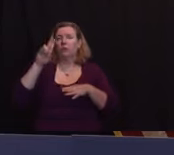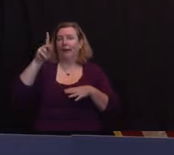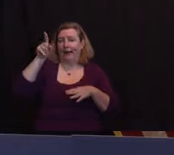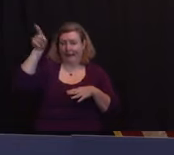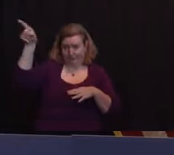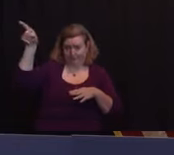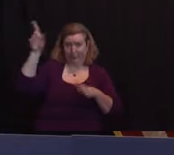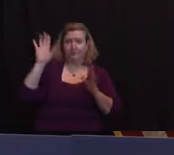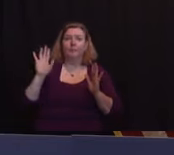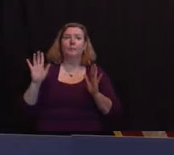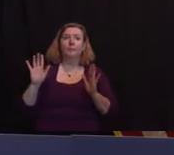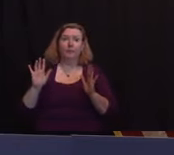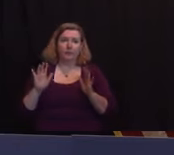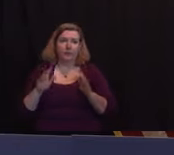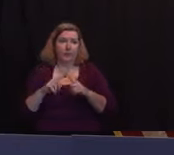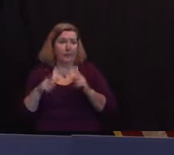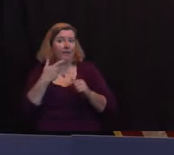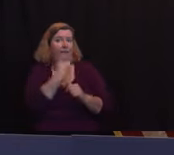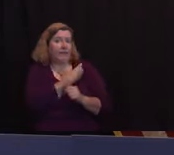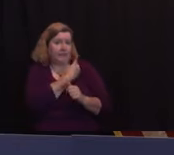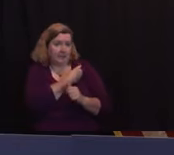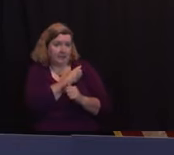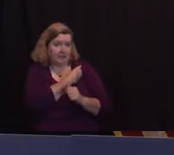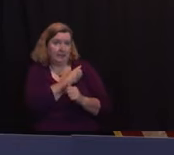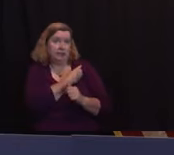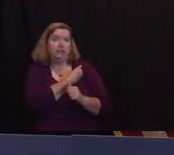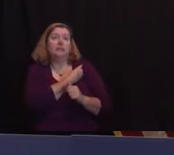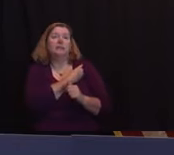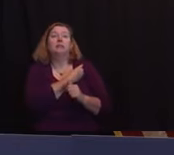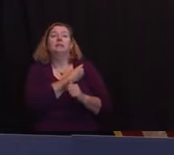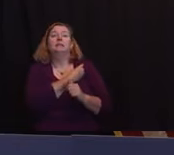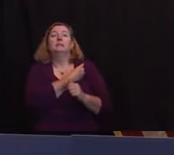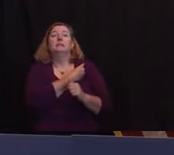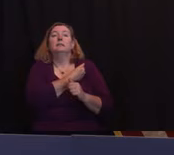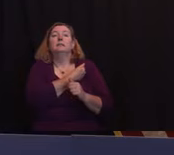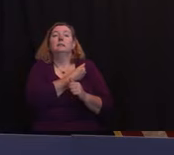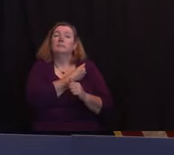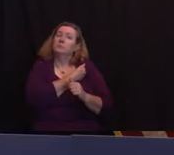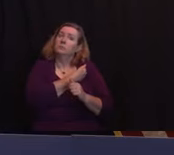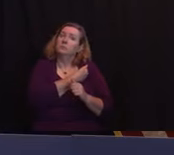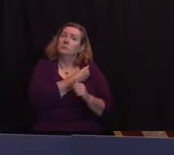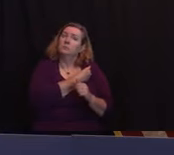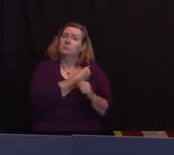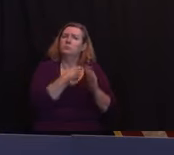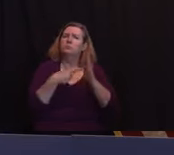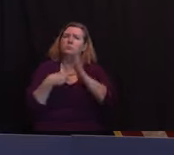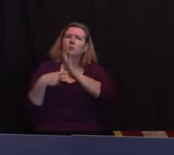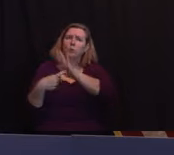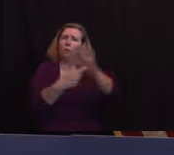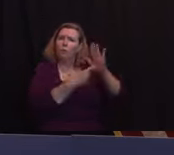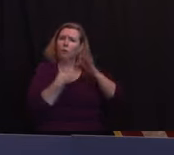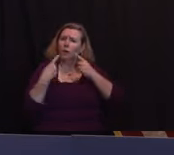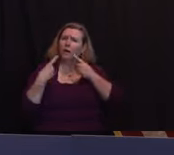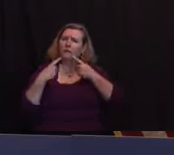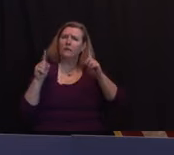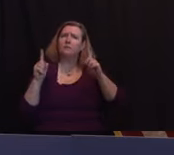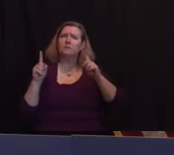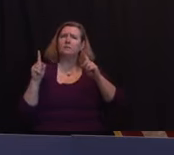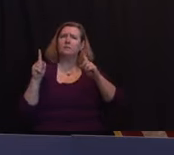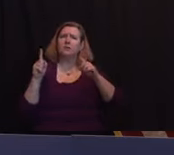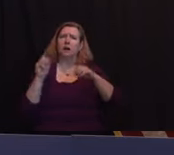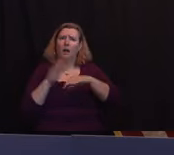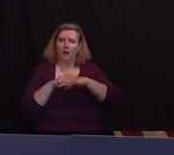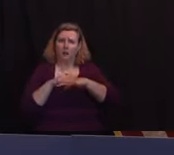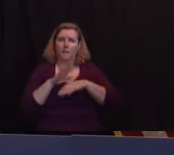However, vaccines authorized for use in the United States have been reported to be effective against the